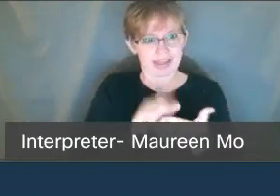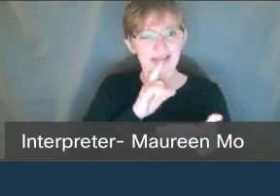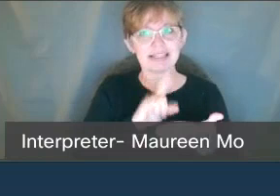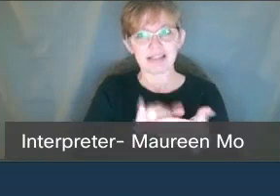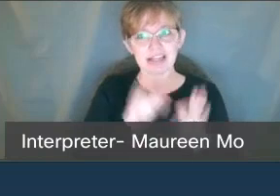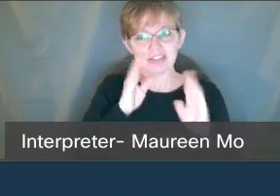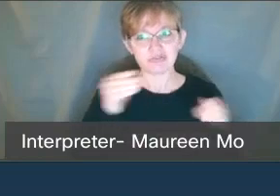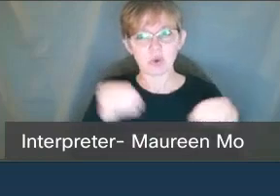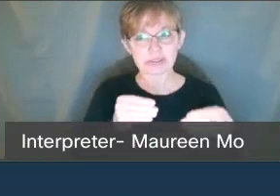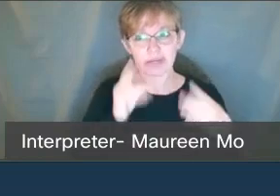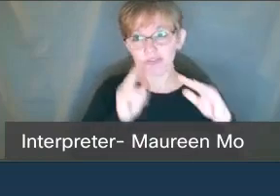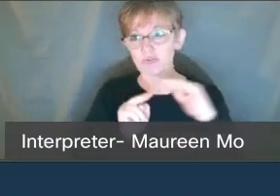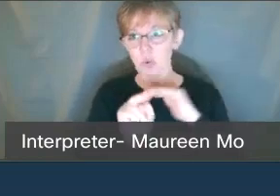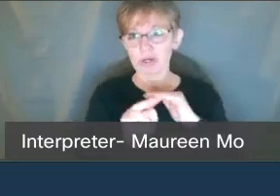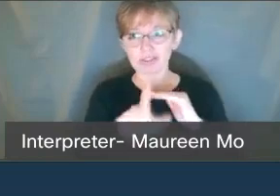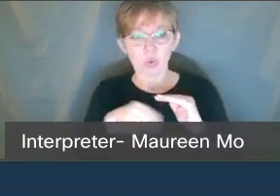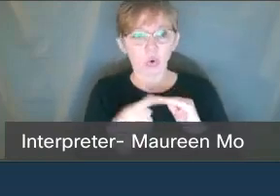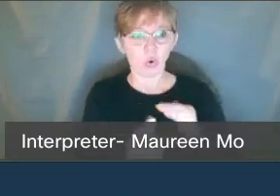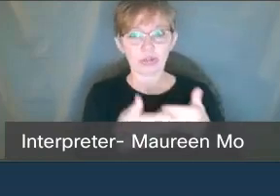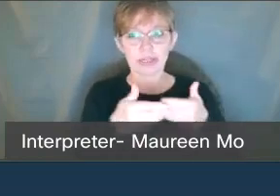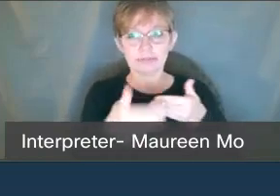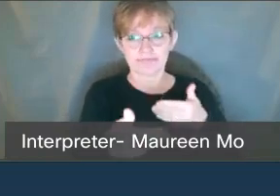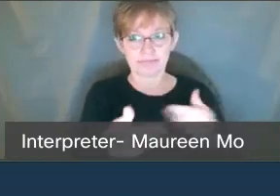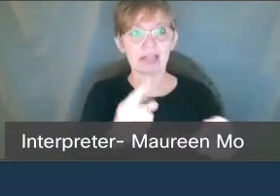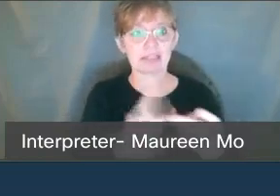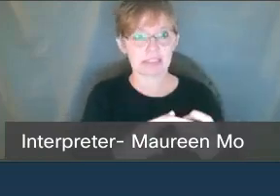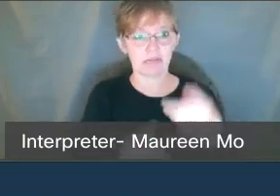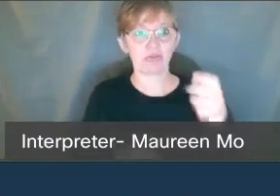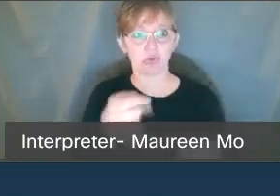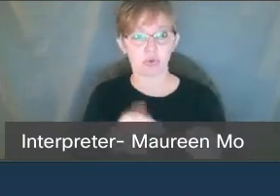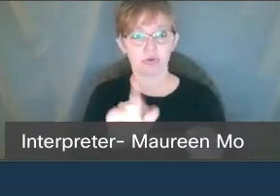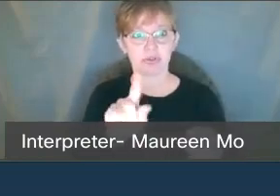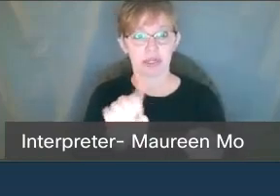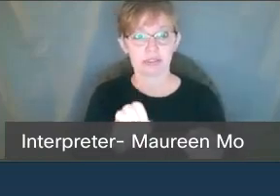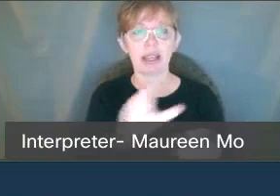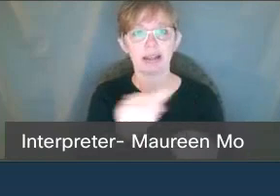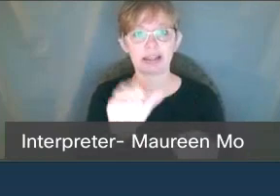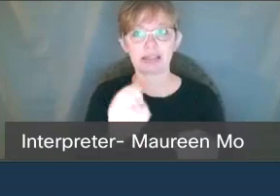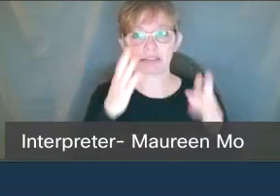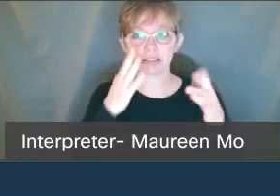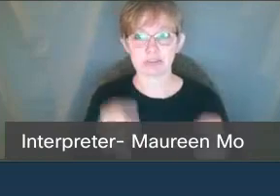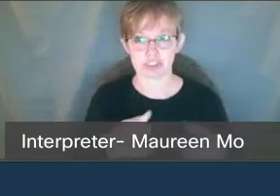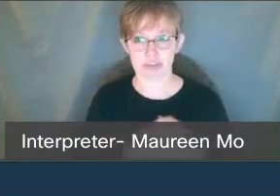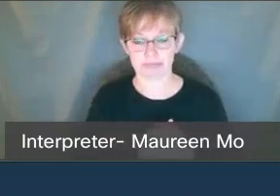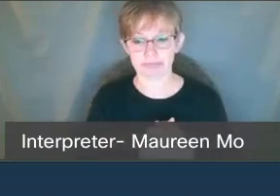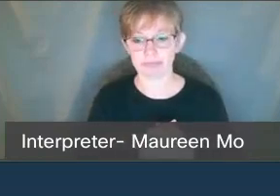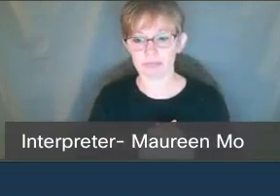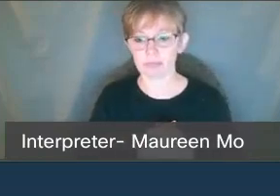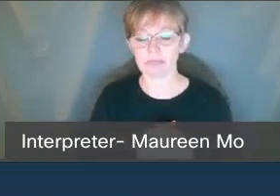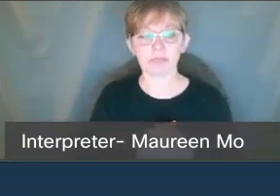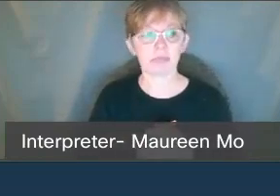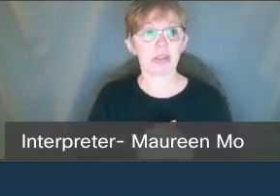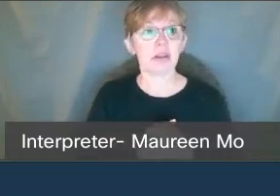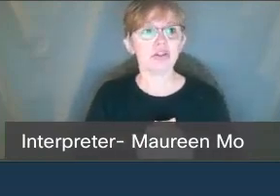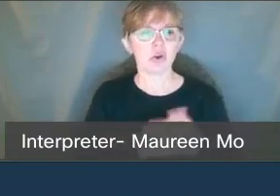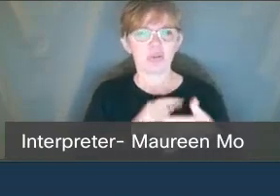only forecasting outcomes to the time of case disposition. So just to give you kind of a flavor of what is out